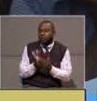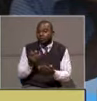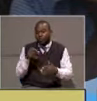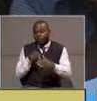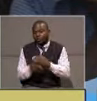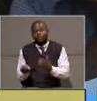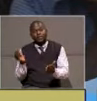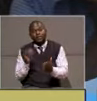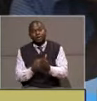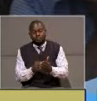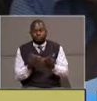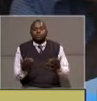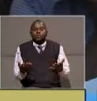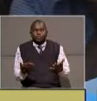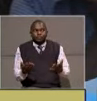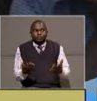done,